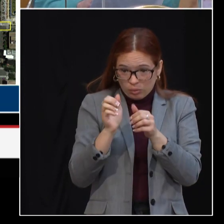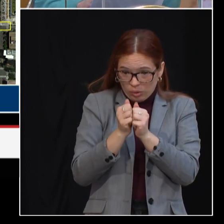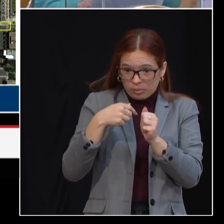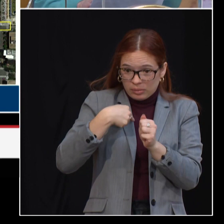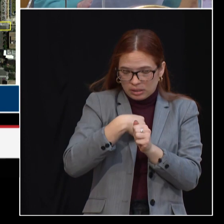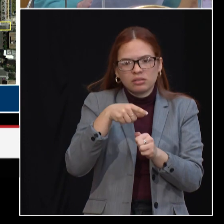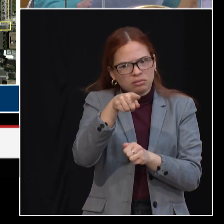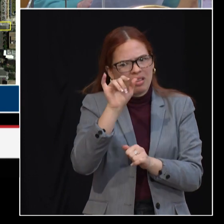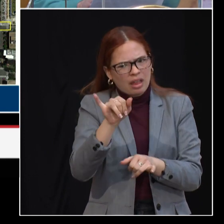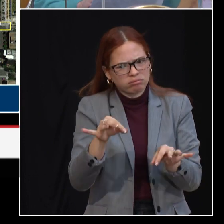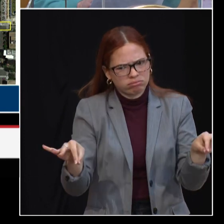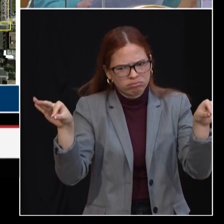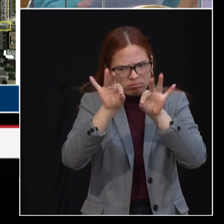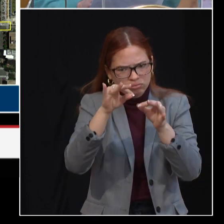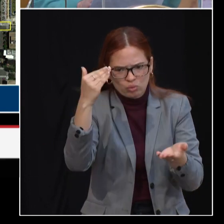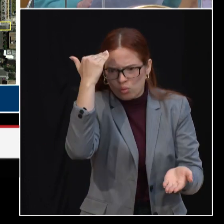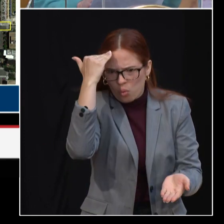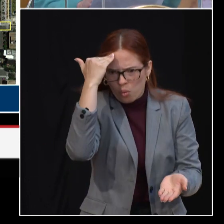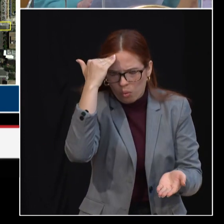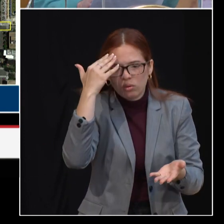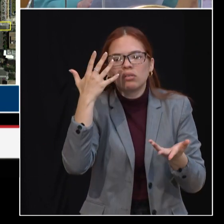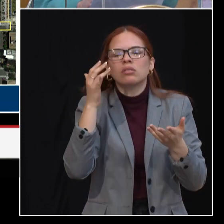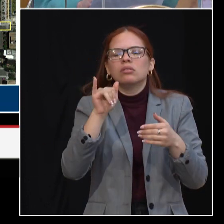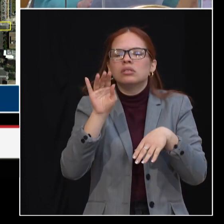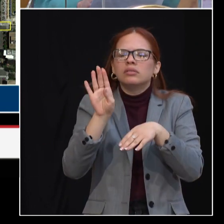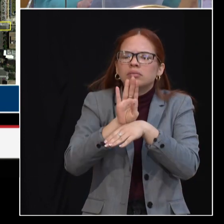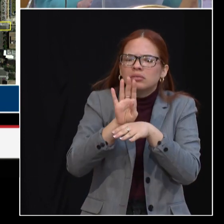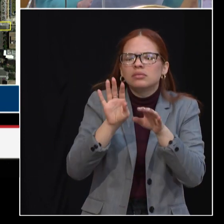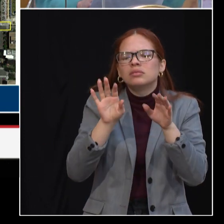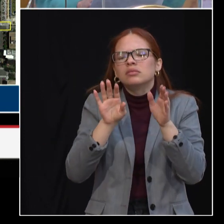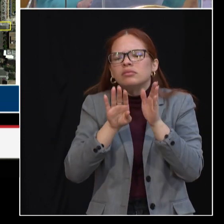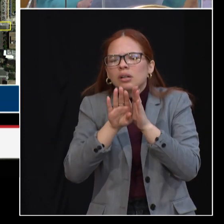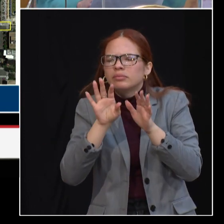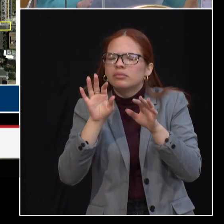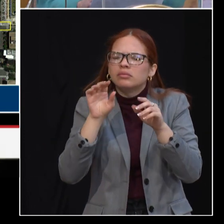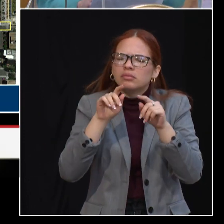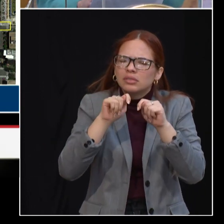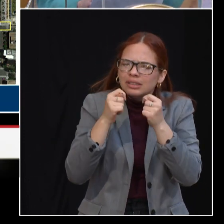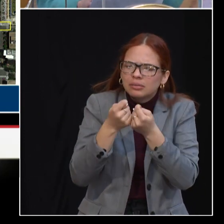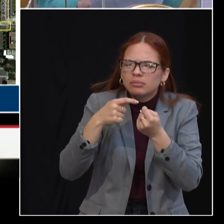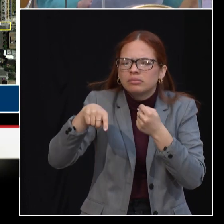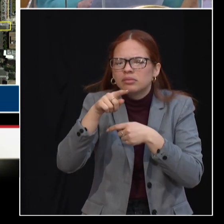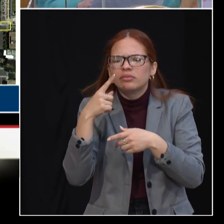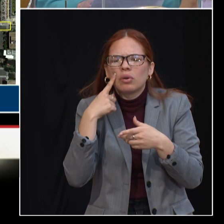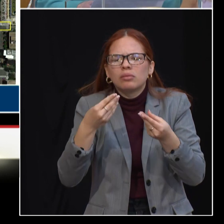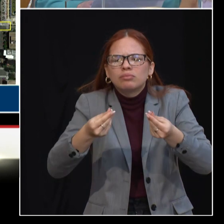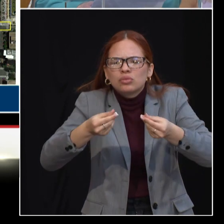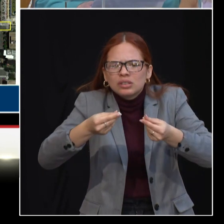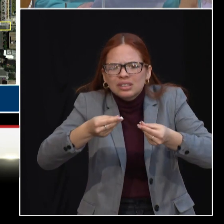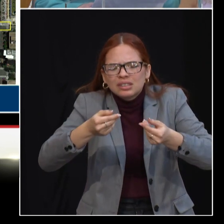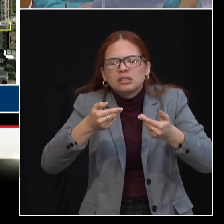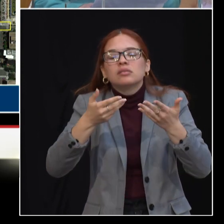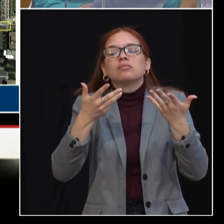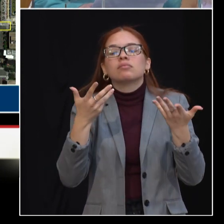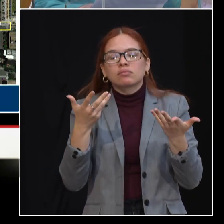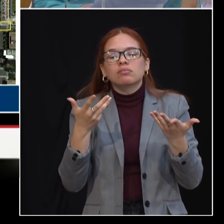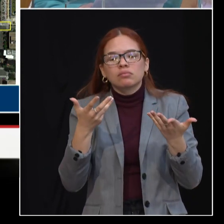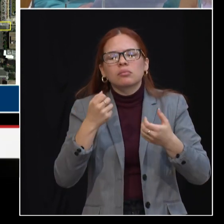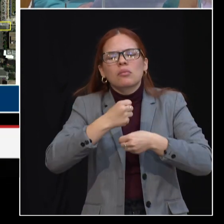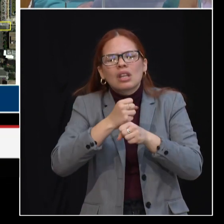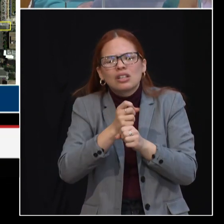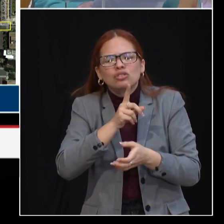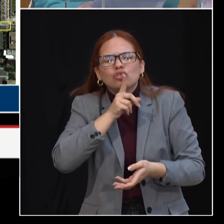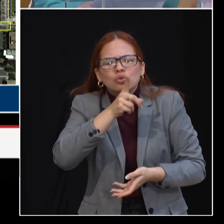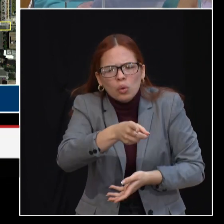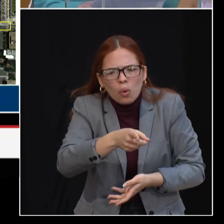we want the development team to come up with the highest and best use for the property, but also maximizing affordable housing. It's